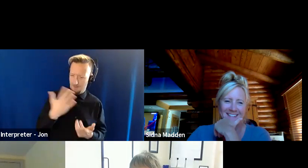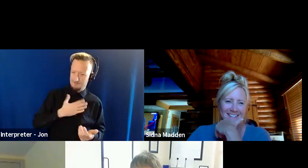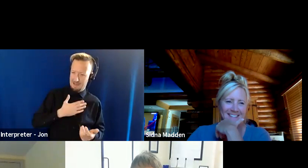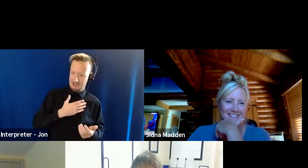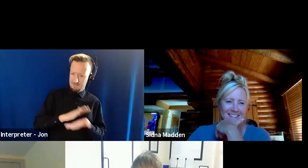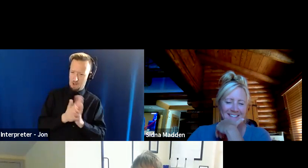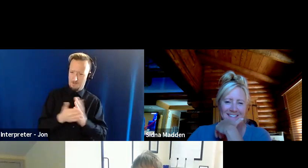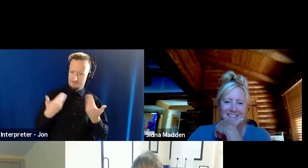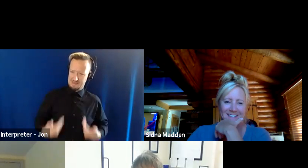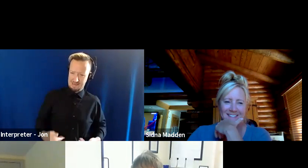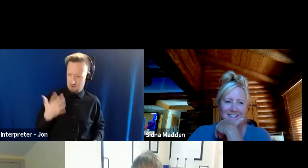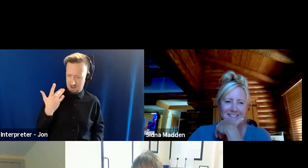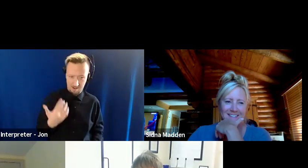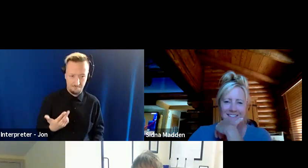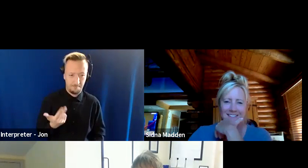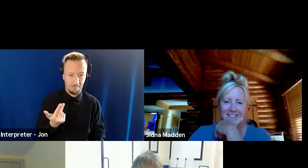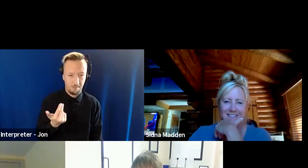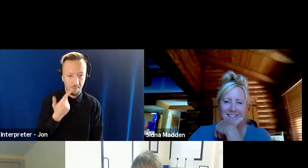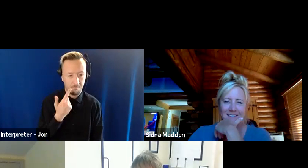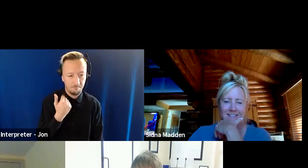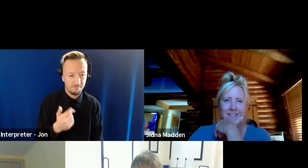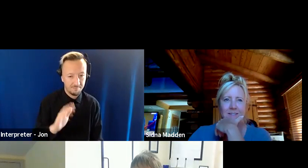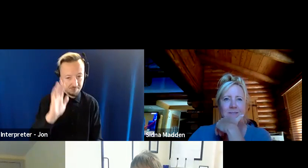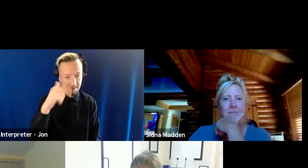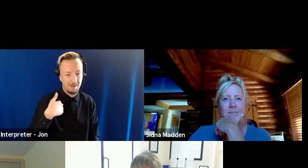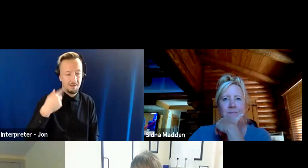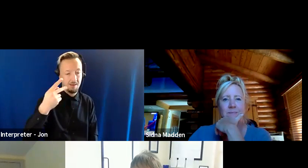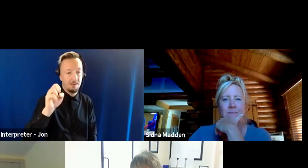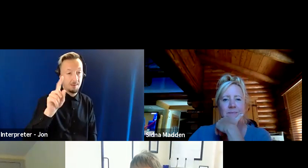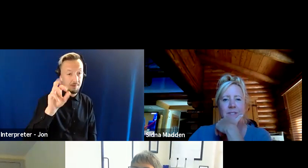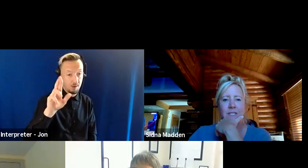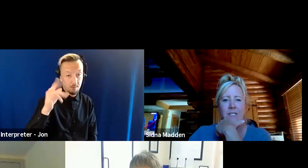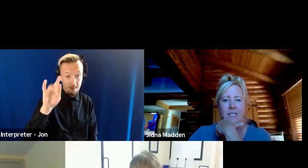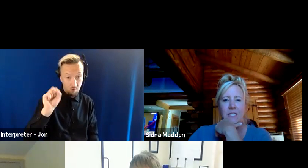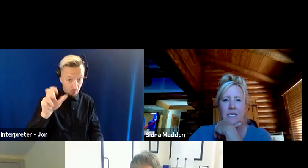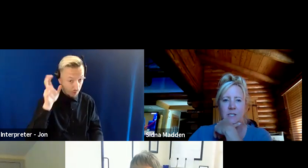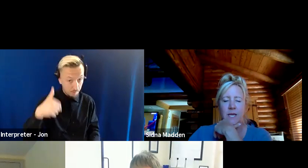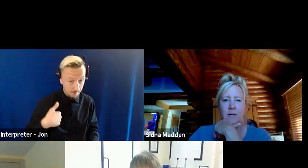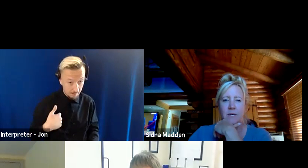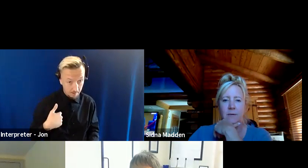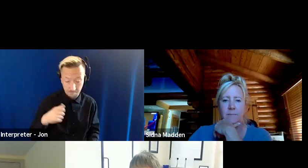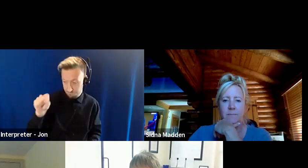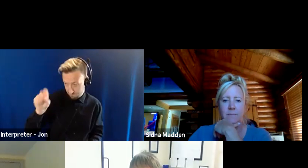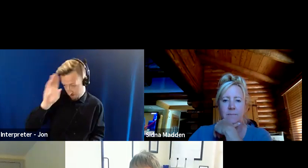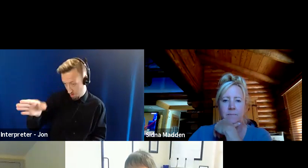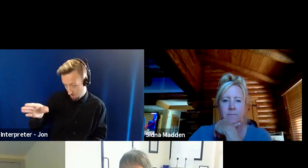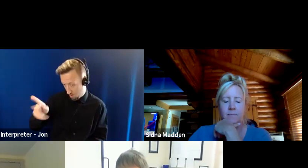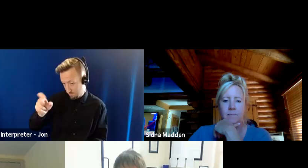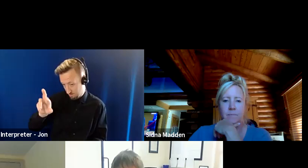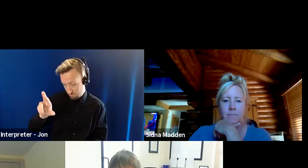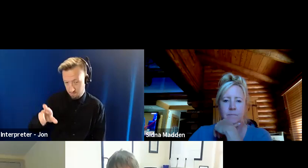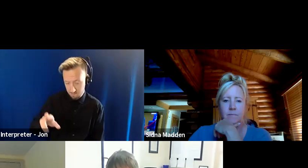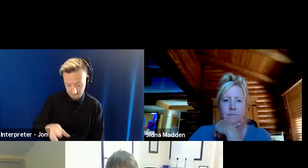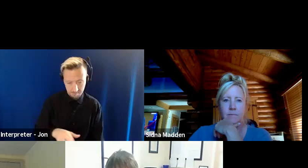But Hey guys, this is Peter Pike. Can you hear me? Yes. Hi, good morning, Peter.